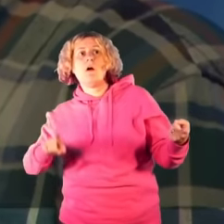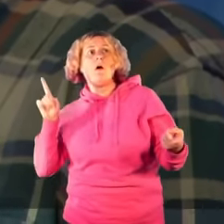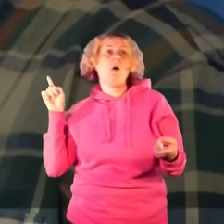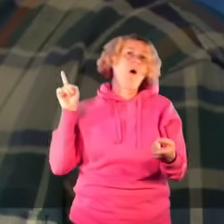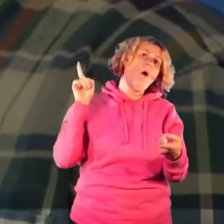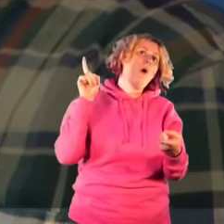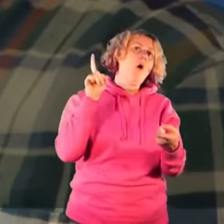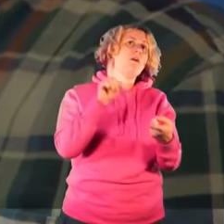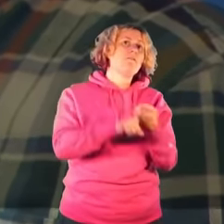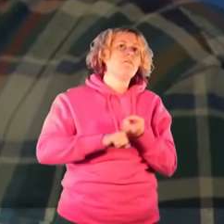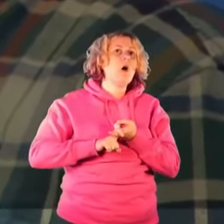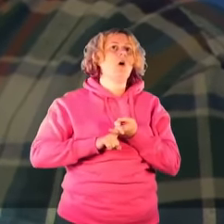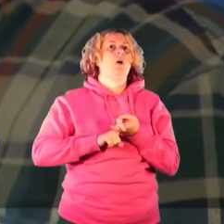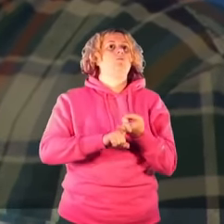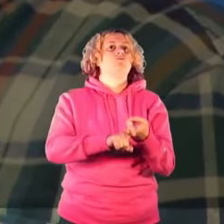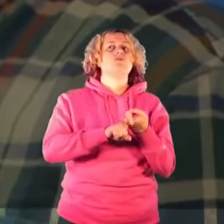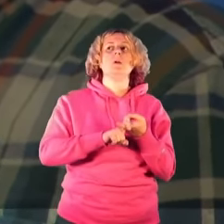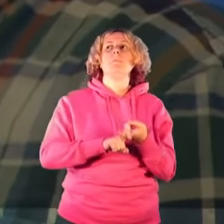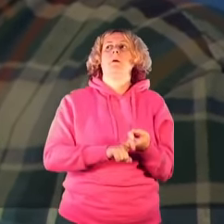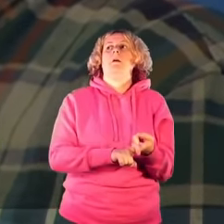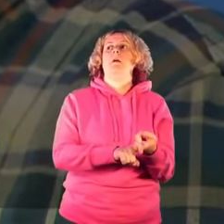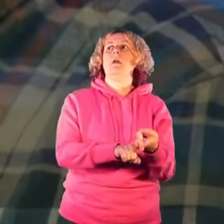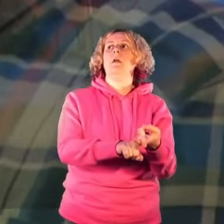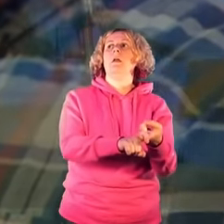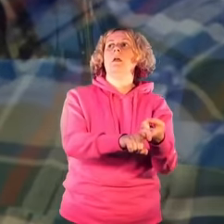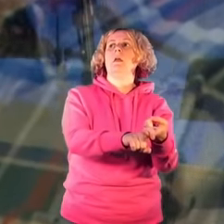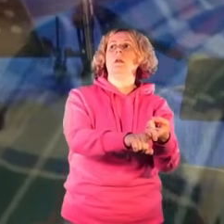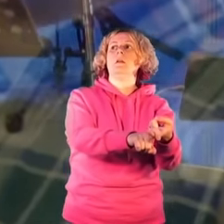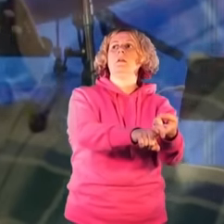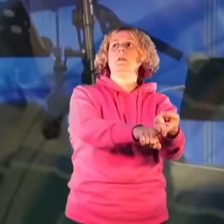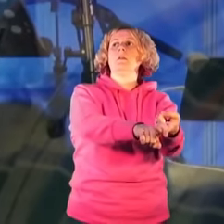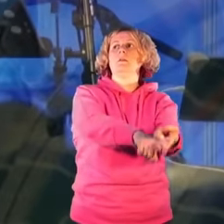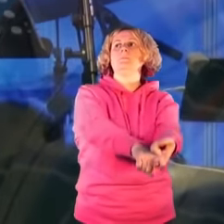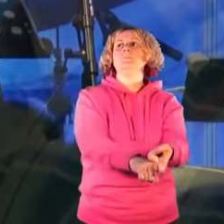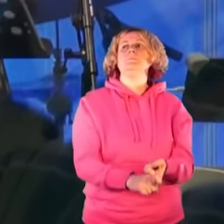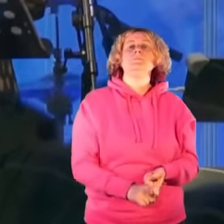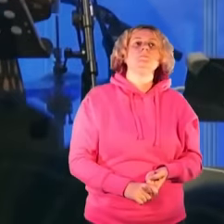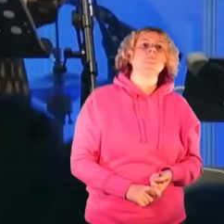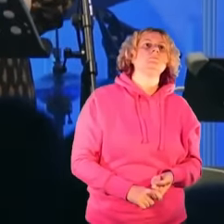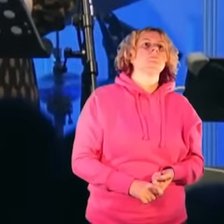drift or firm remain?